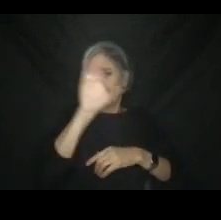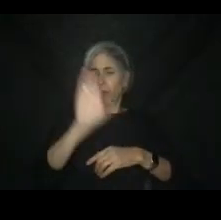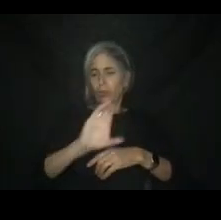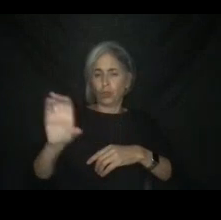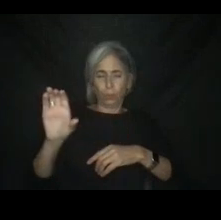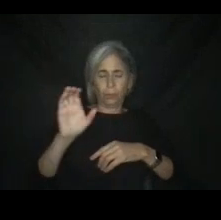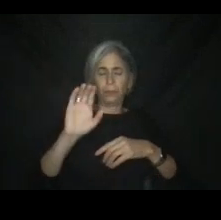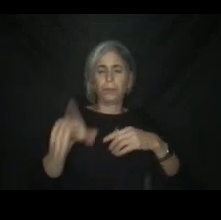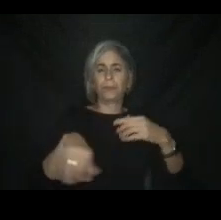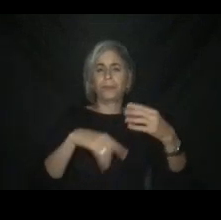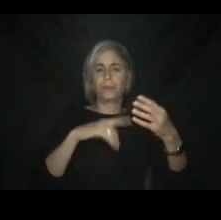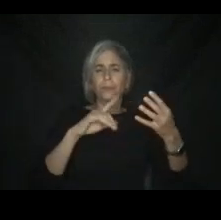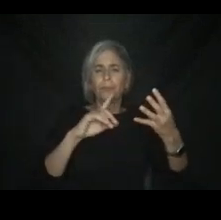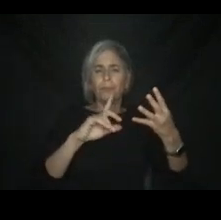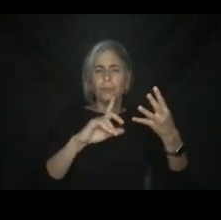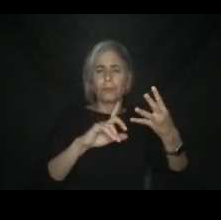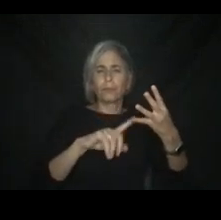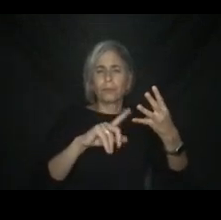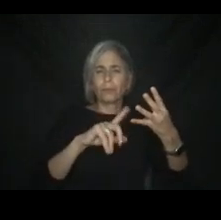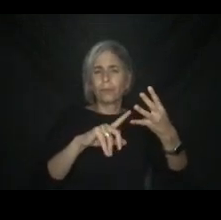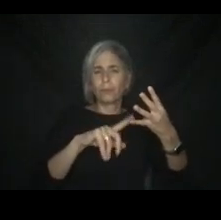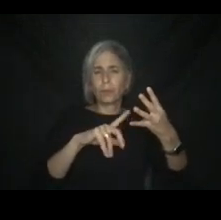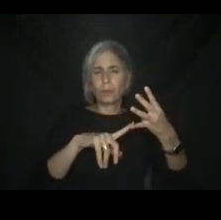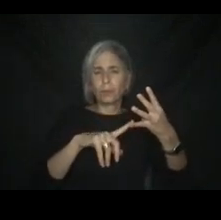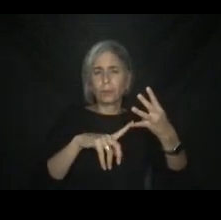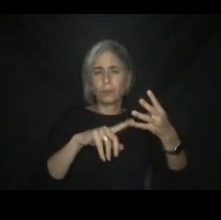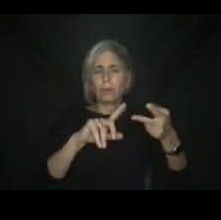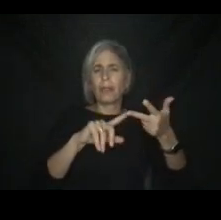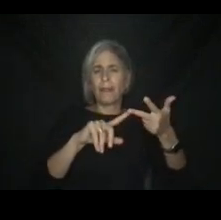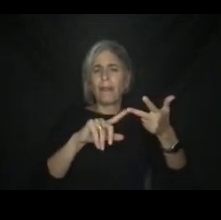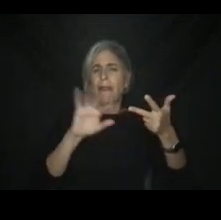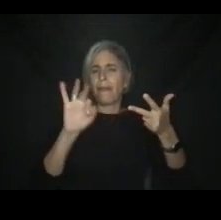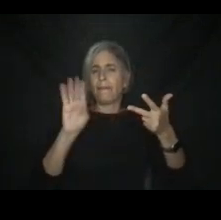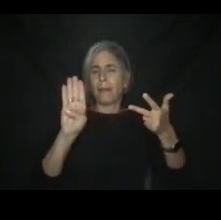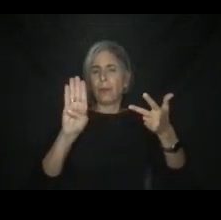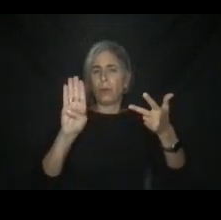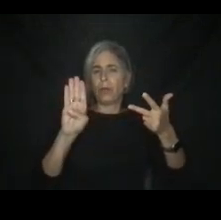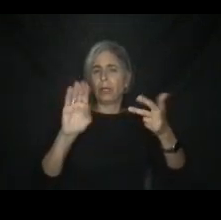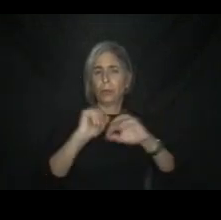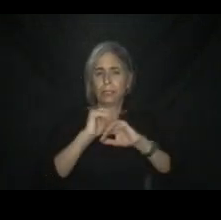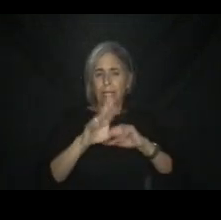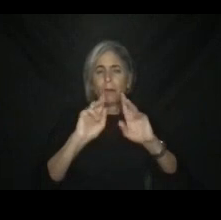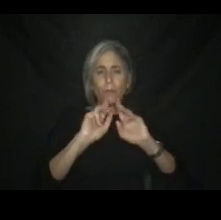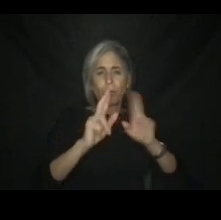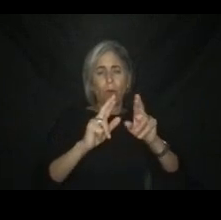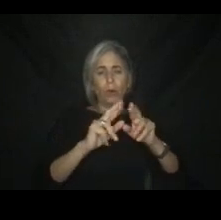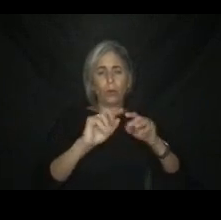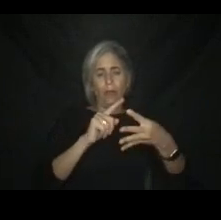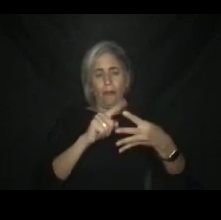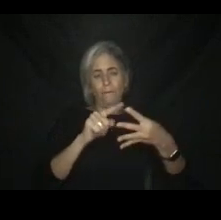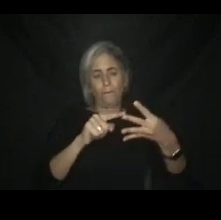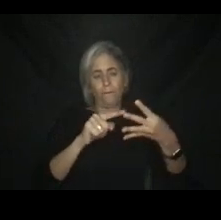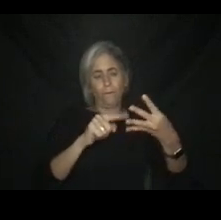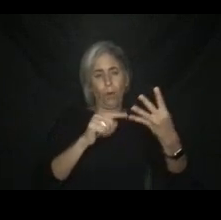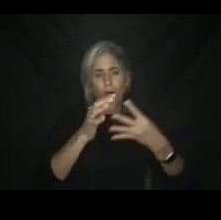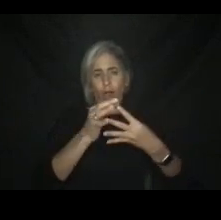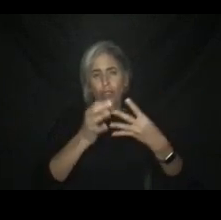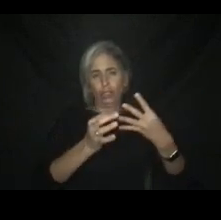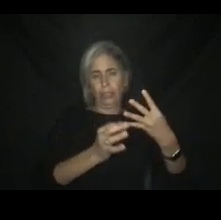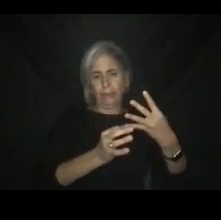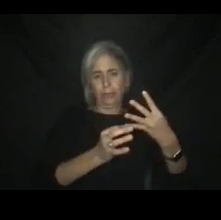thereof. And then in February, we submitted our report with our 4 alternatives. On